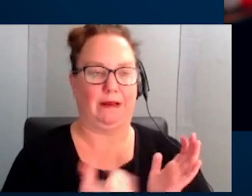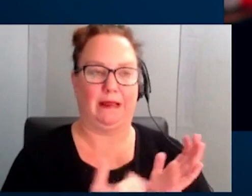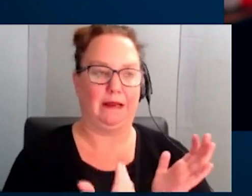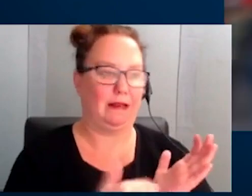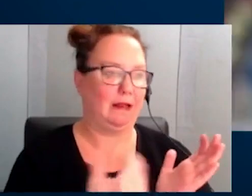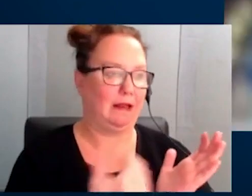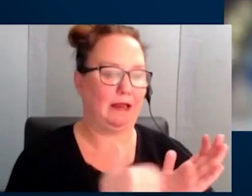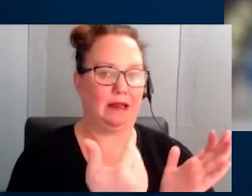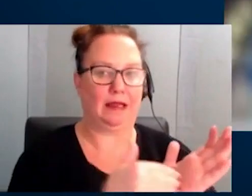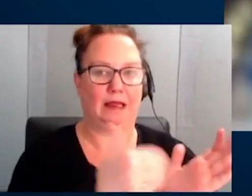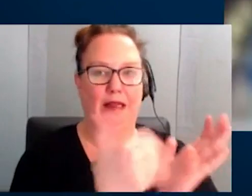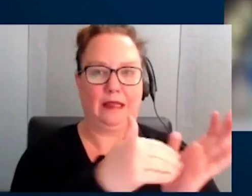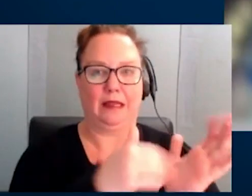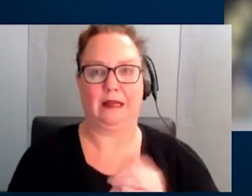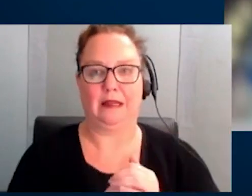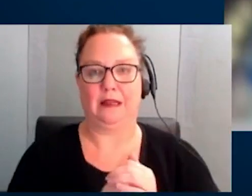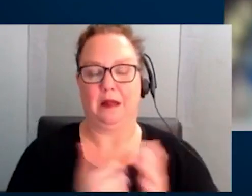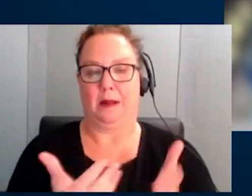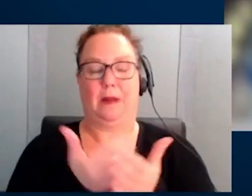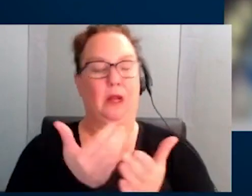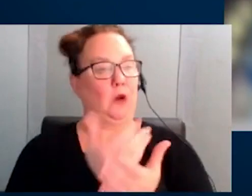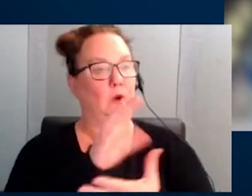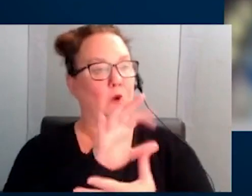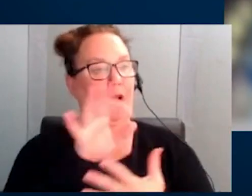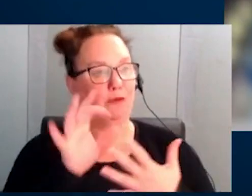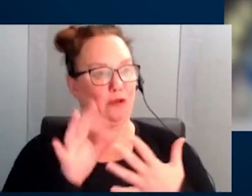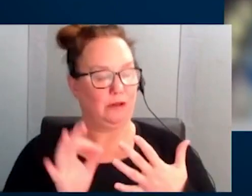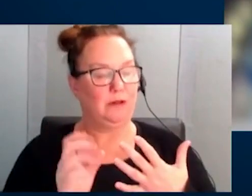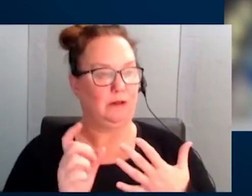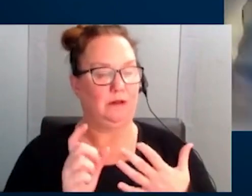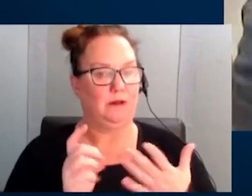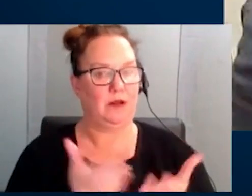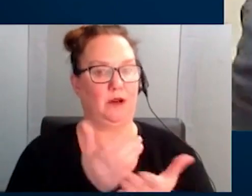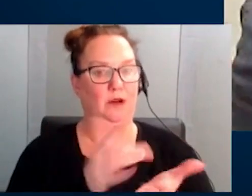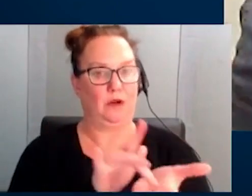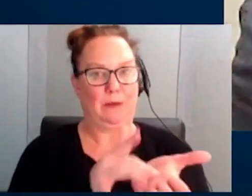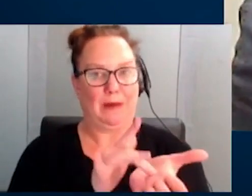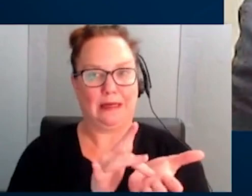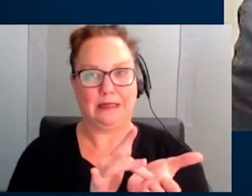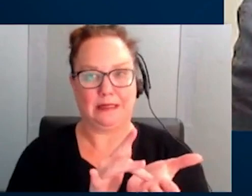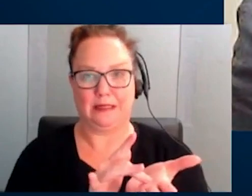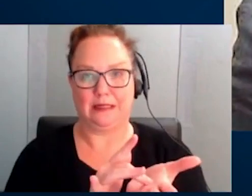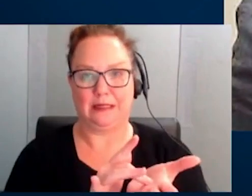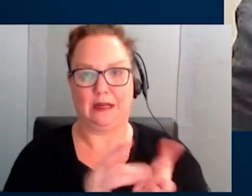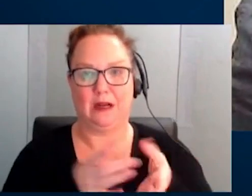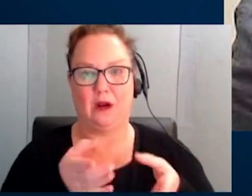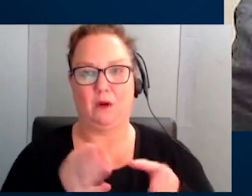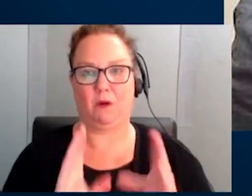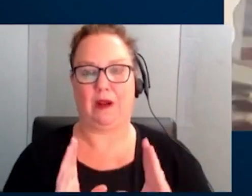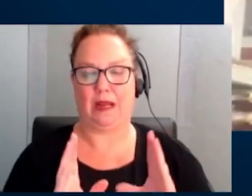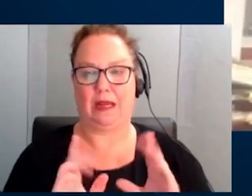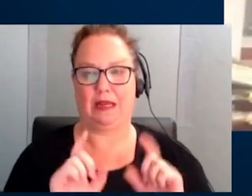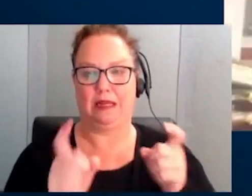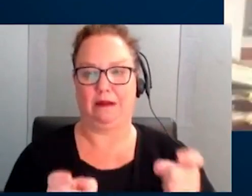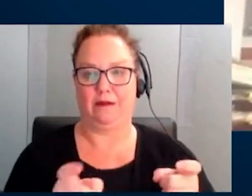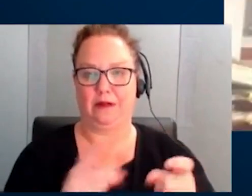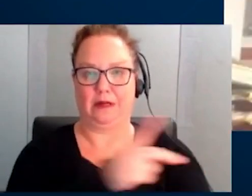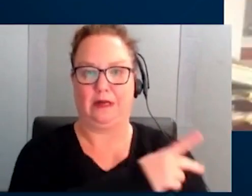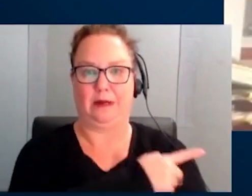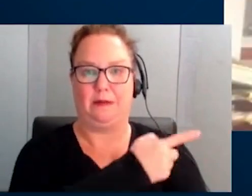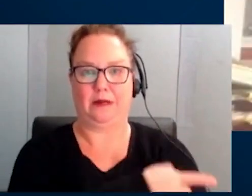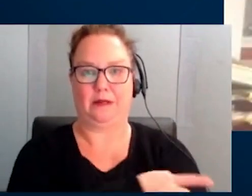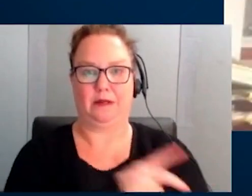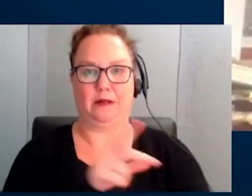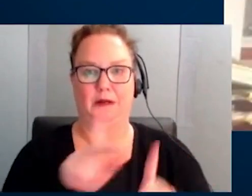and years. But a new option came in the form of a new medication and the way it's given to patients. People who don't have time to go to